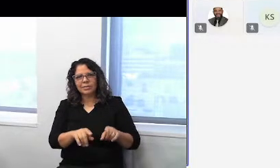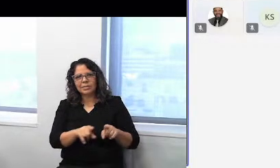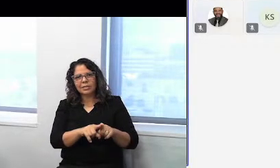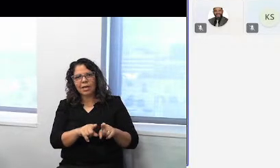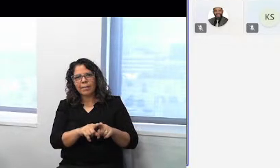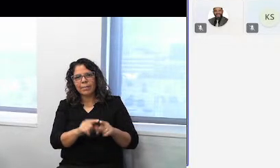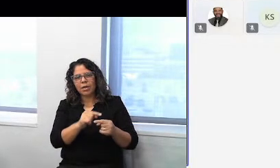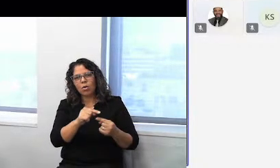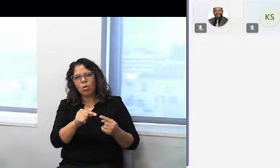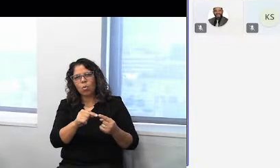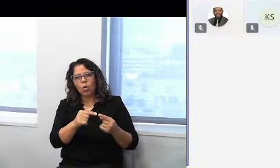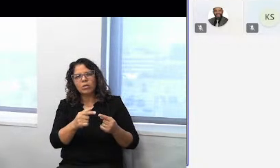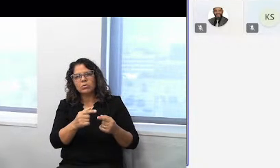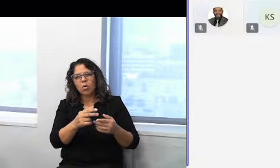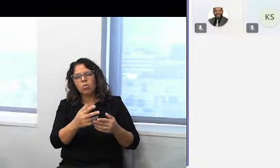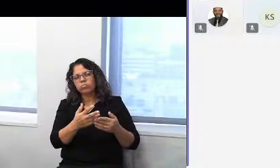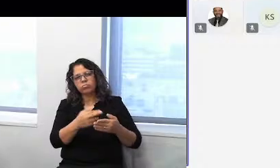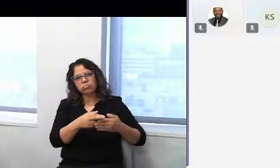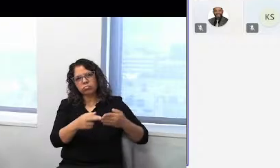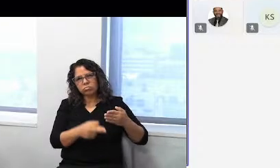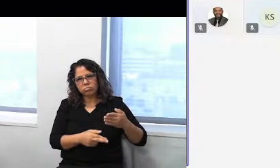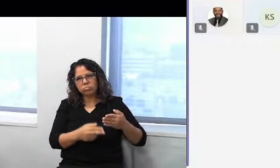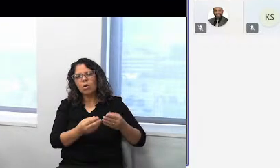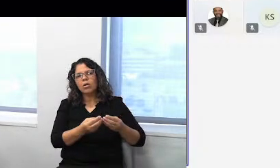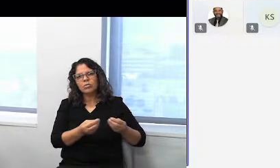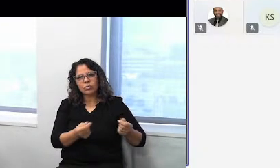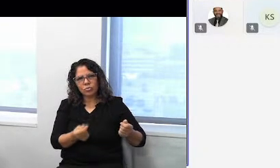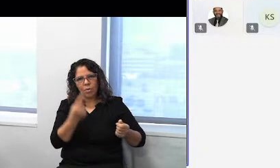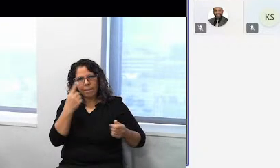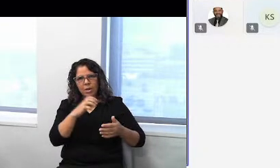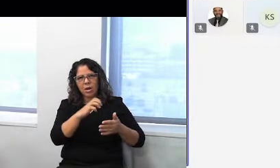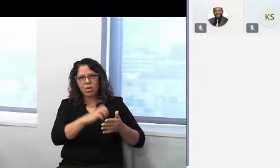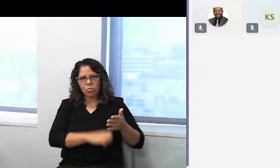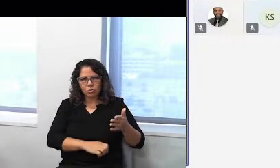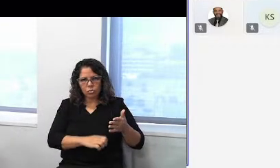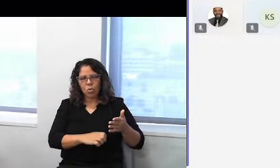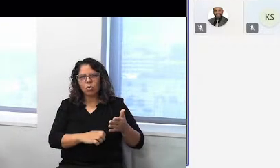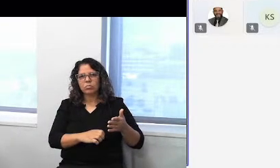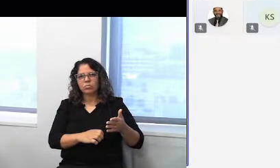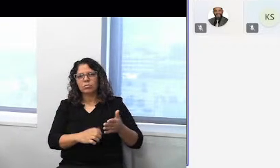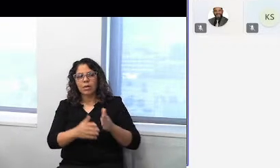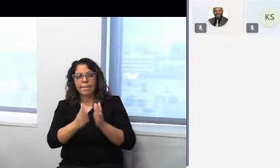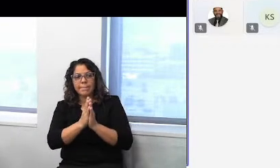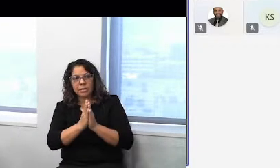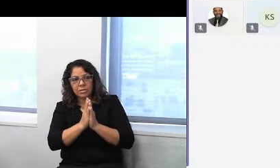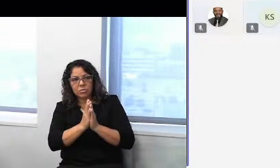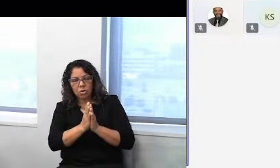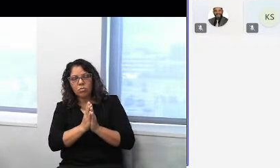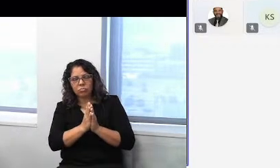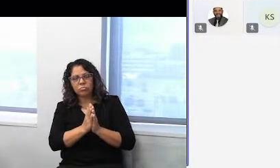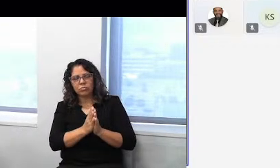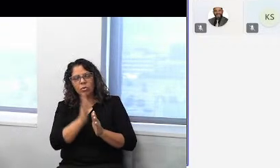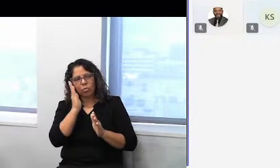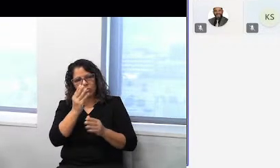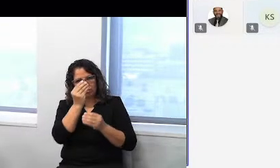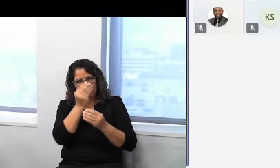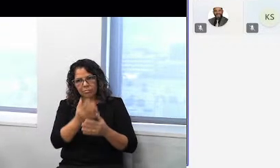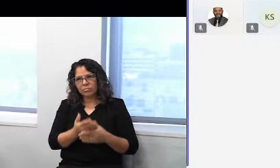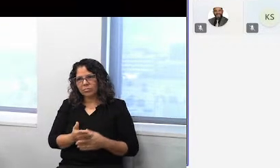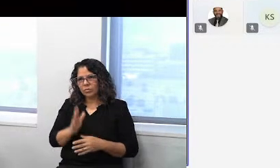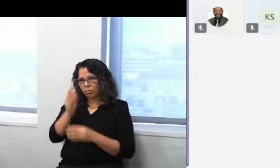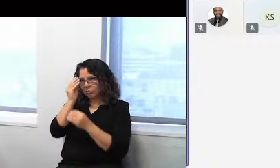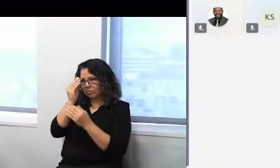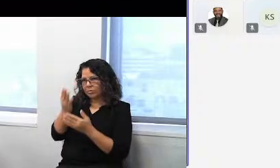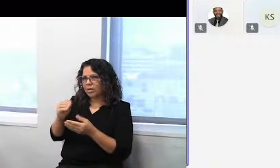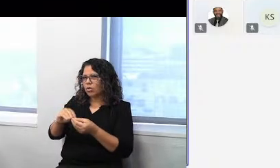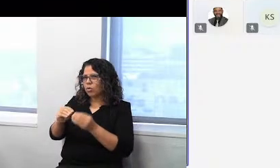the record, because I believe it's been marked testimony, and if All right. we can let you know the number. I will take care of it myself. That much I